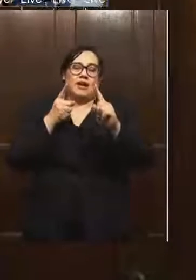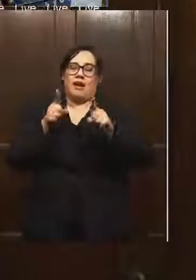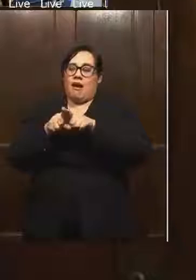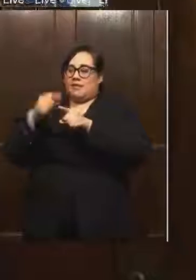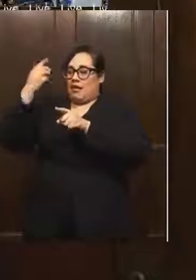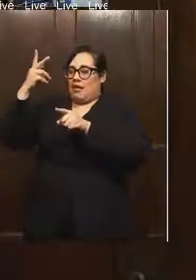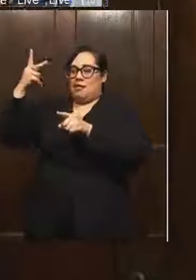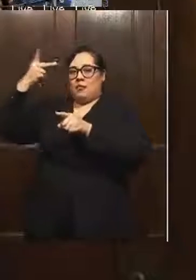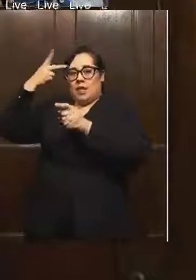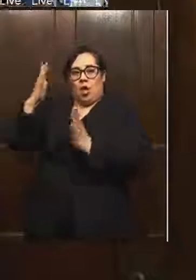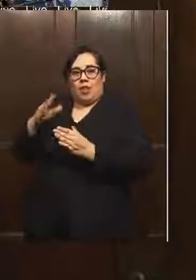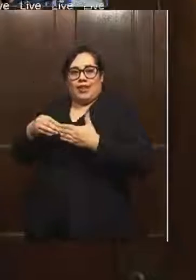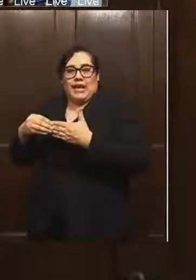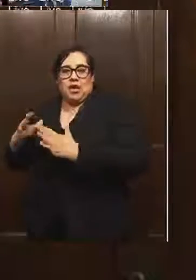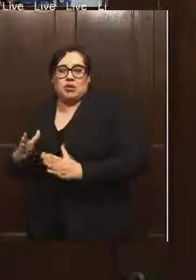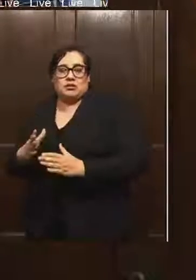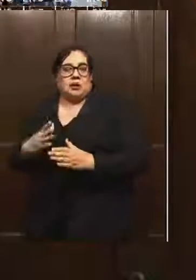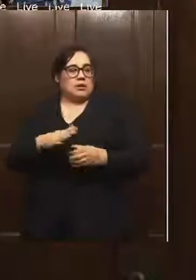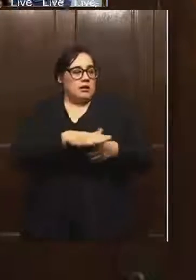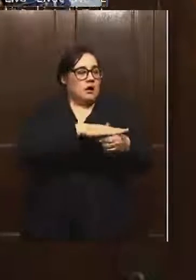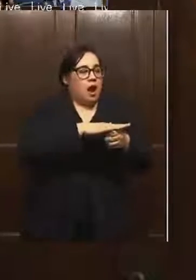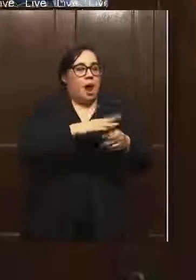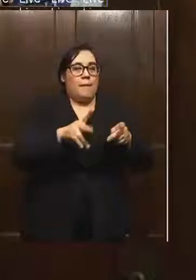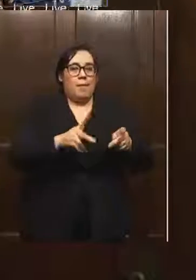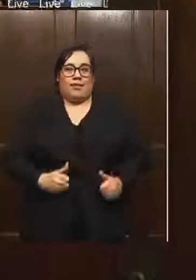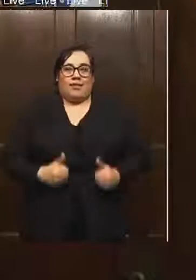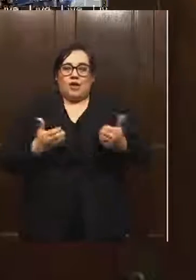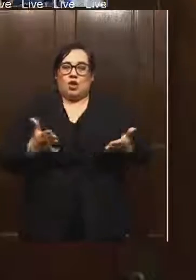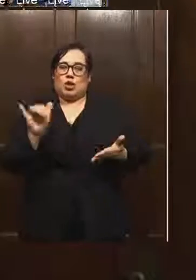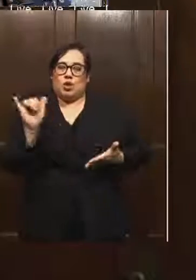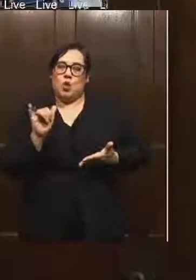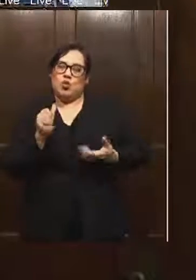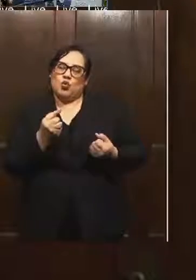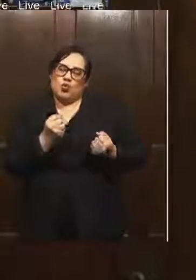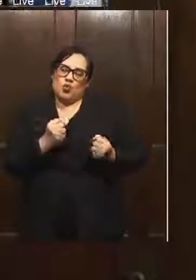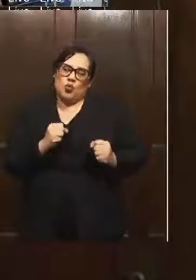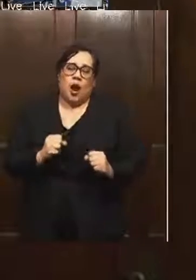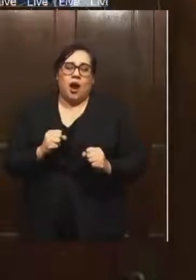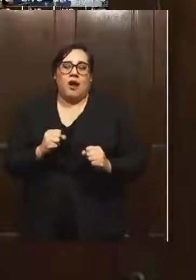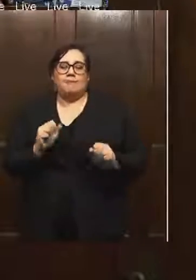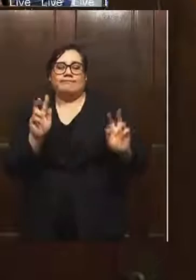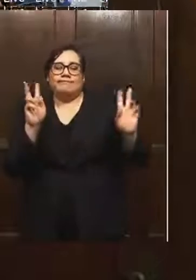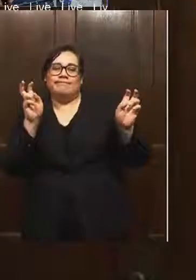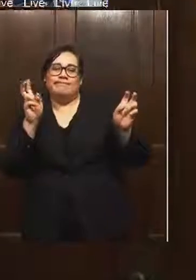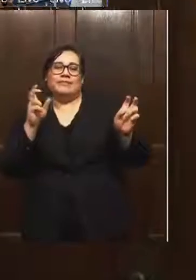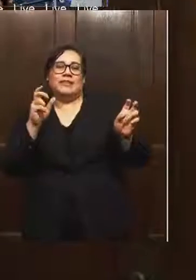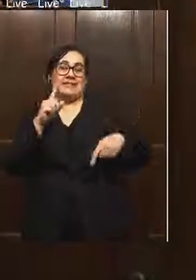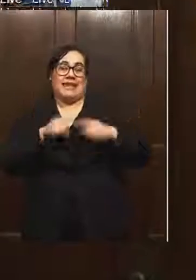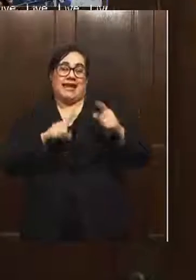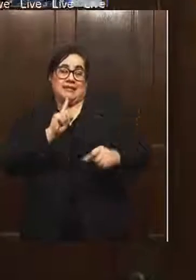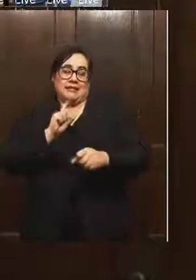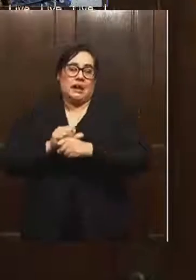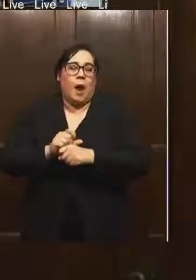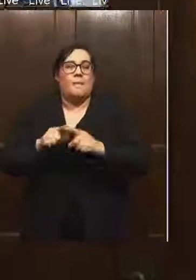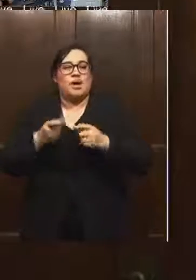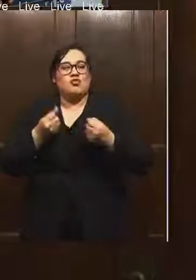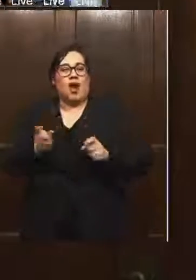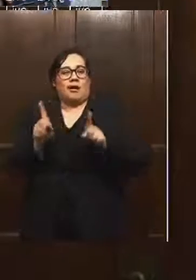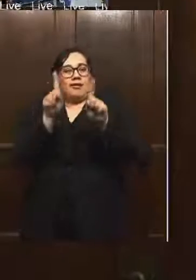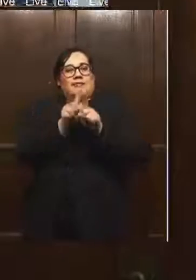as jurisdictions, and as the people who live here to be figuratively, if we can't literally, arm in